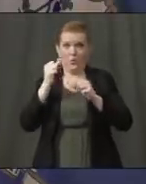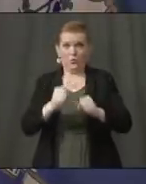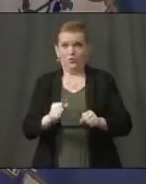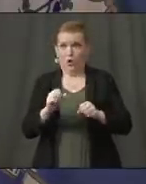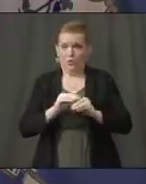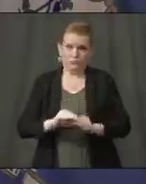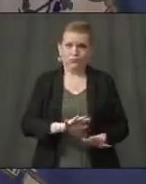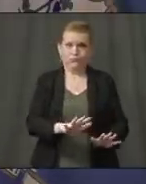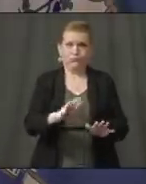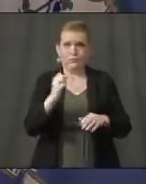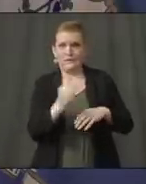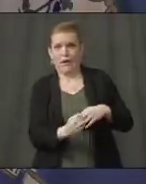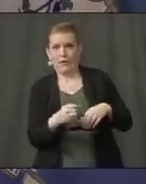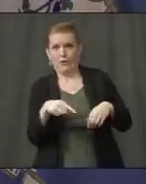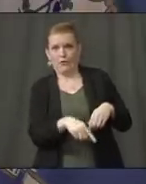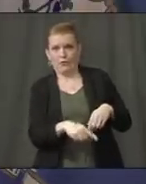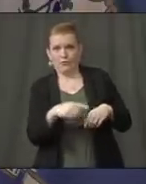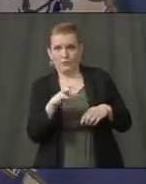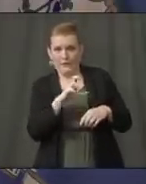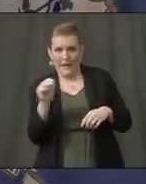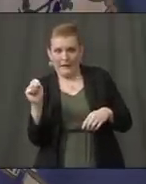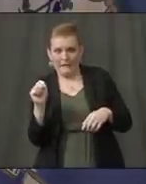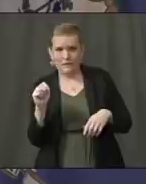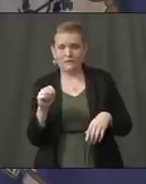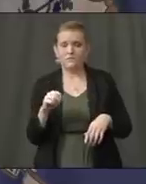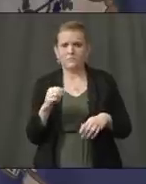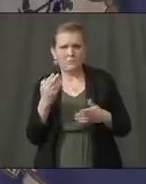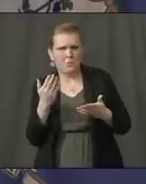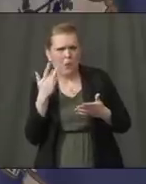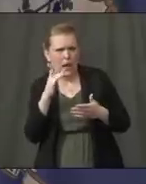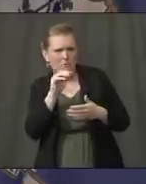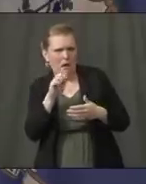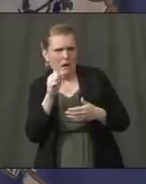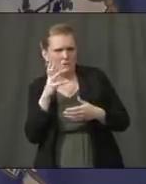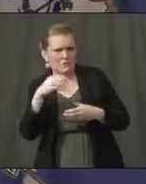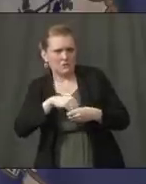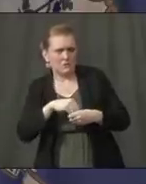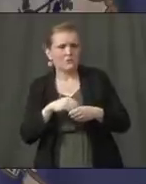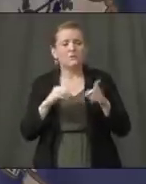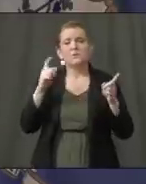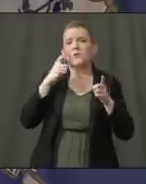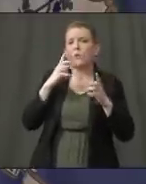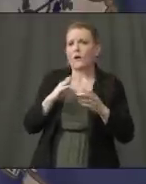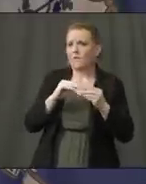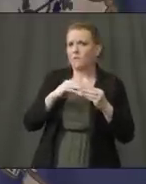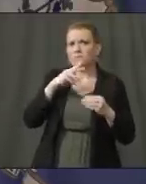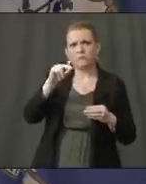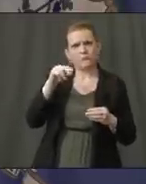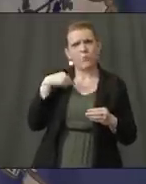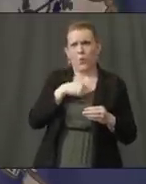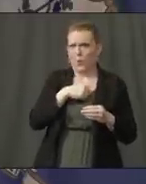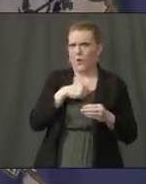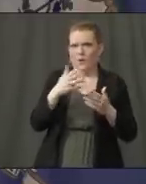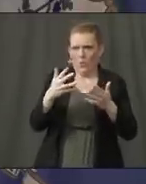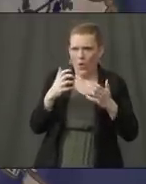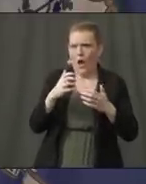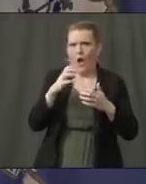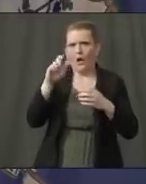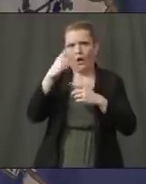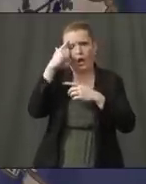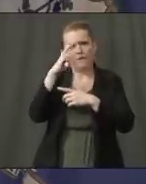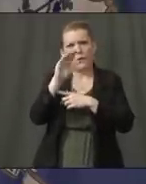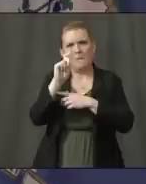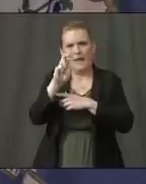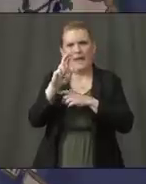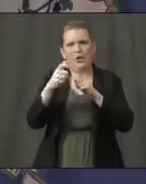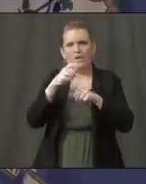be part of this. I'll give him a call. I didn't have a chance to talk to him about it today. He's definitely invited. We definitely want him there. We share a big